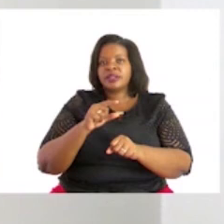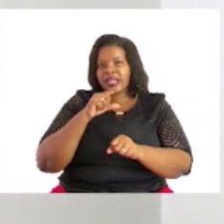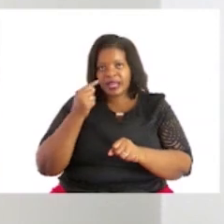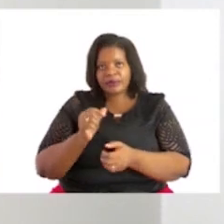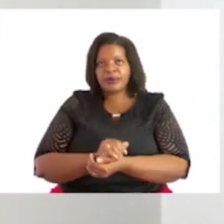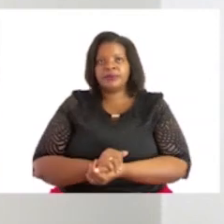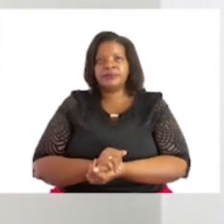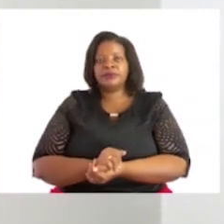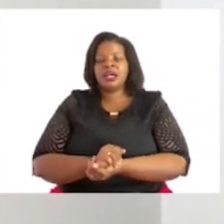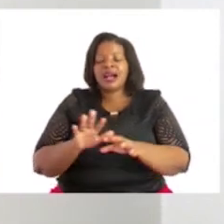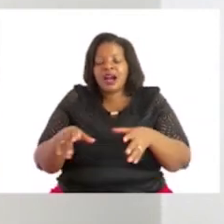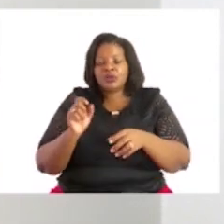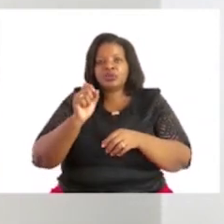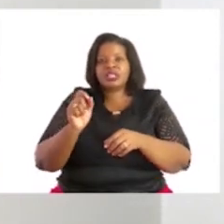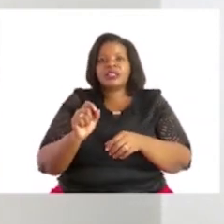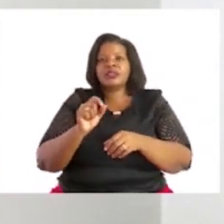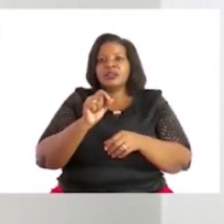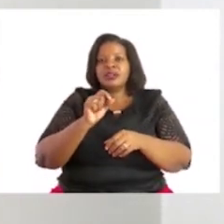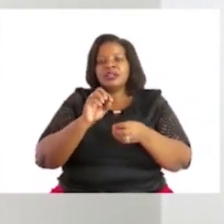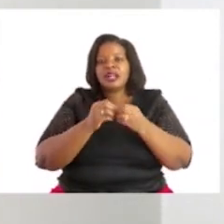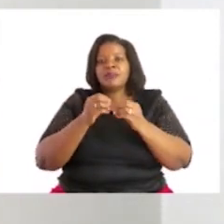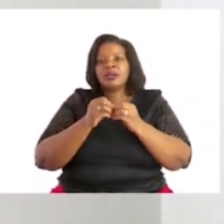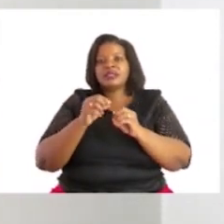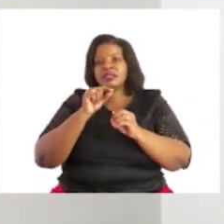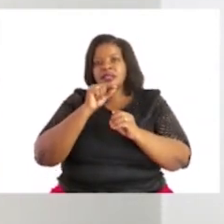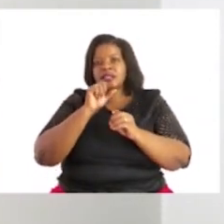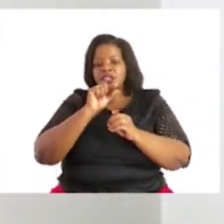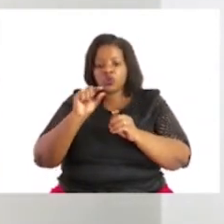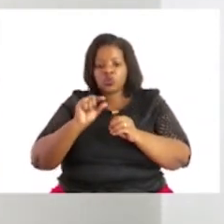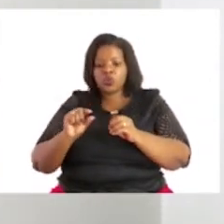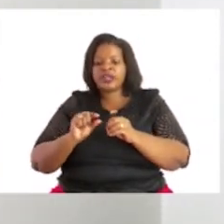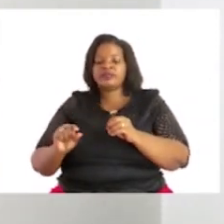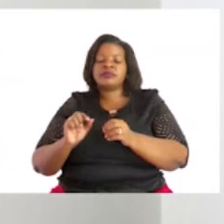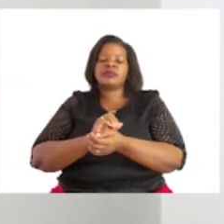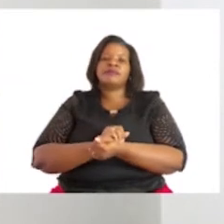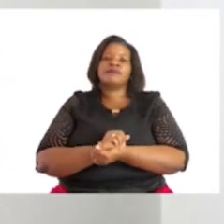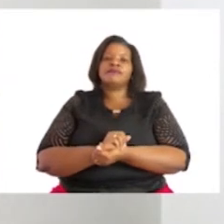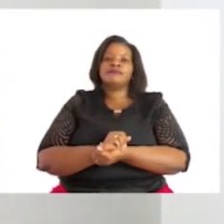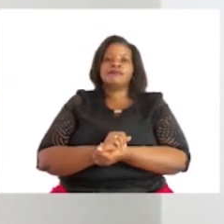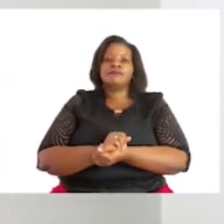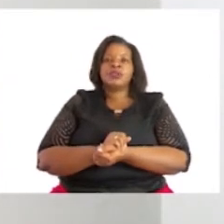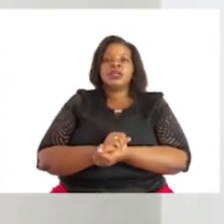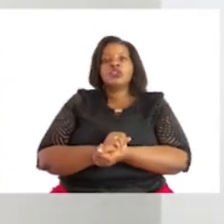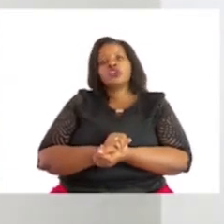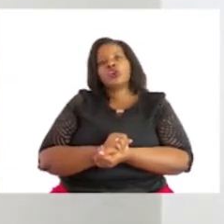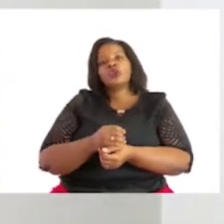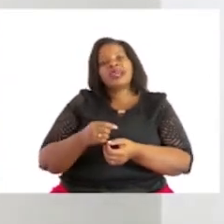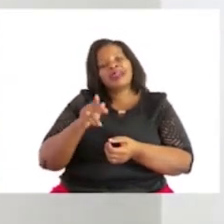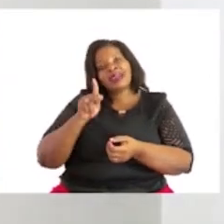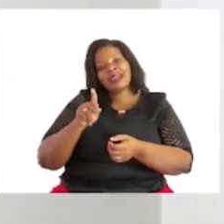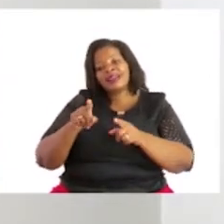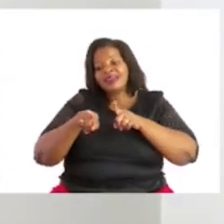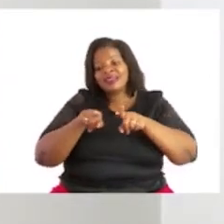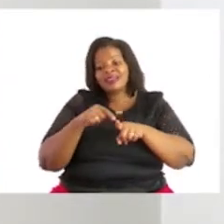how to write the numbers in words. Now, you can also test yourself. Place values. What